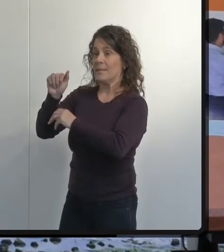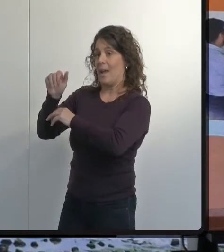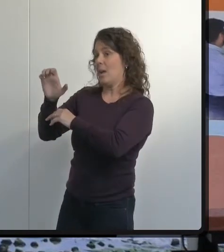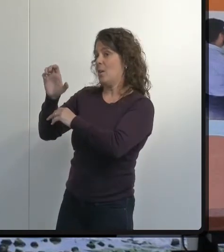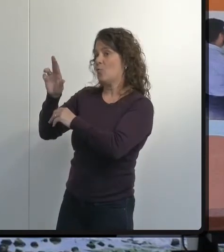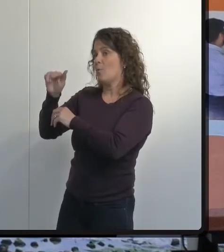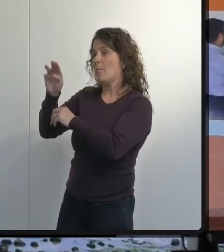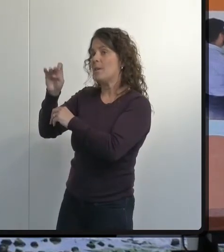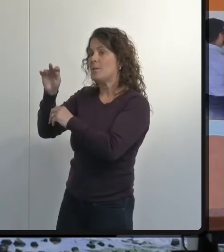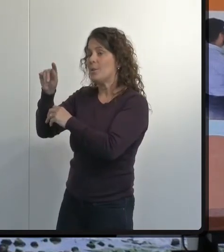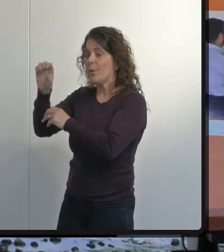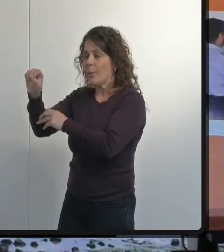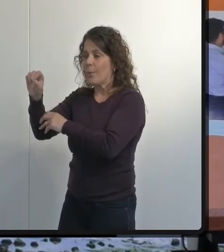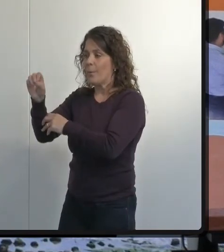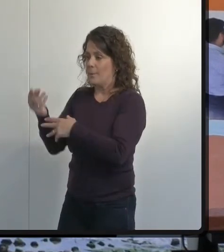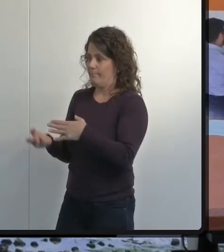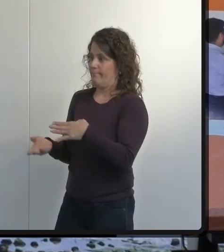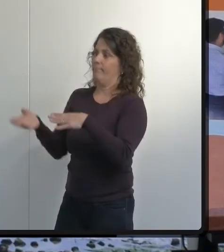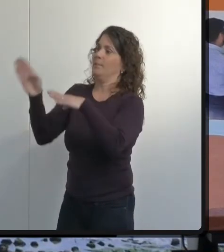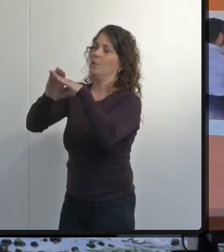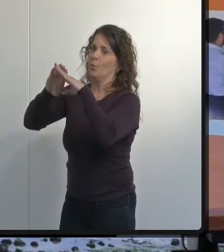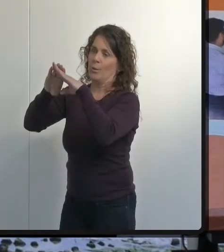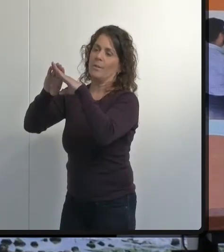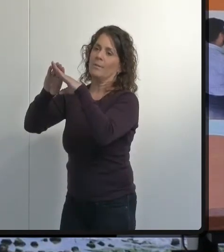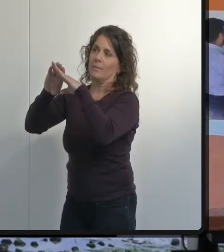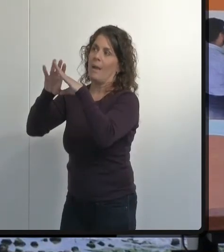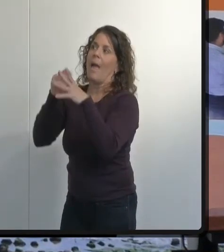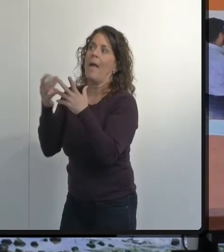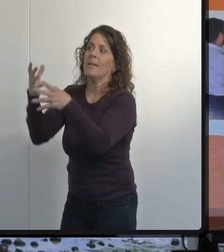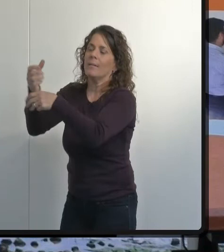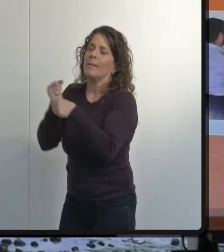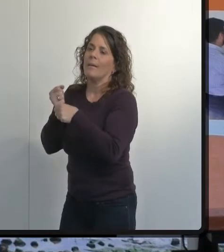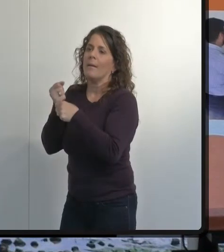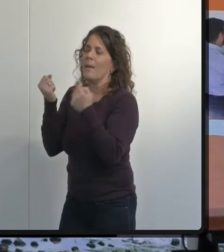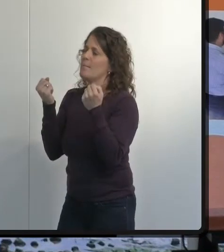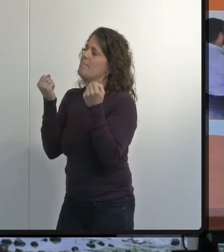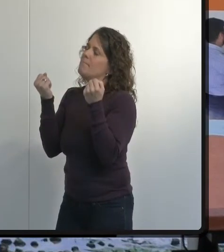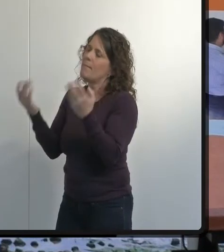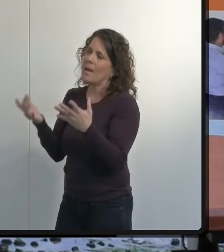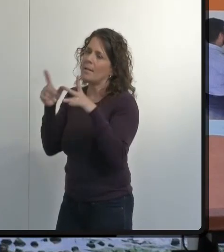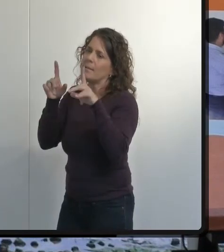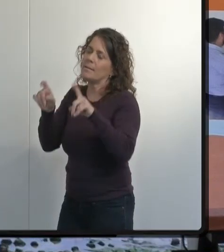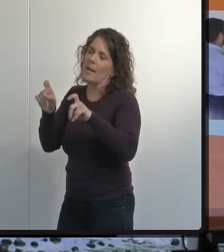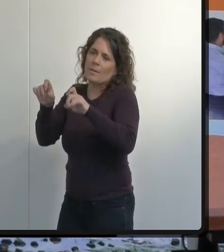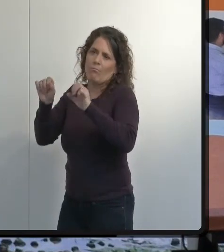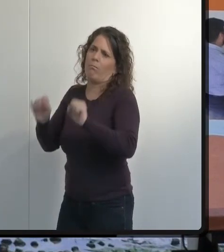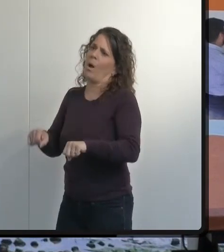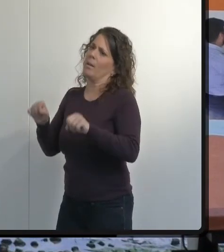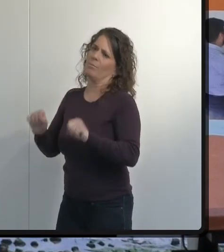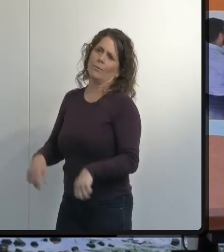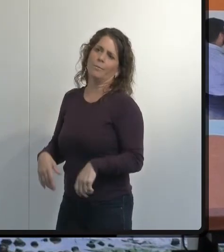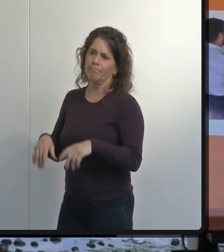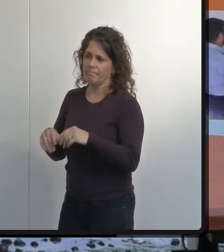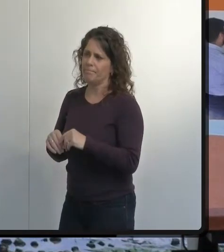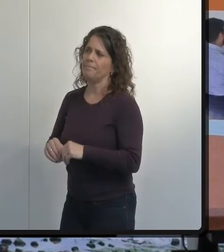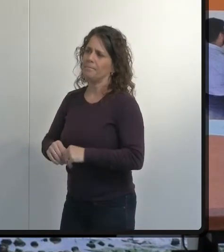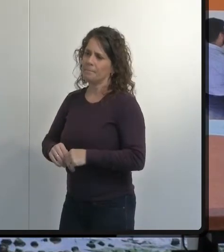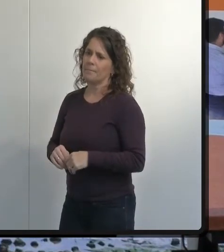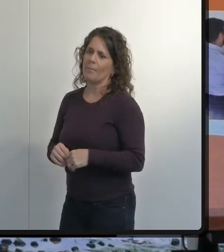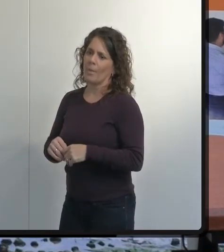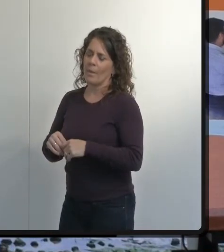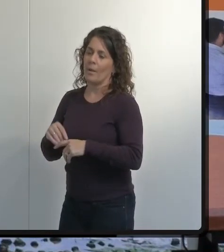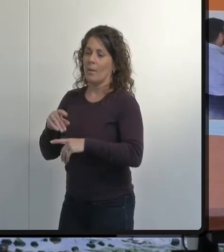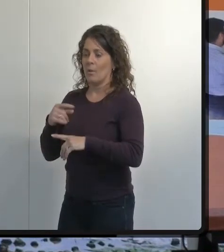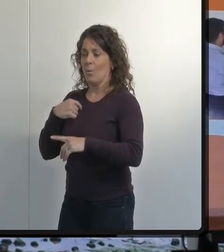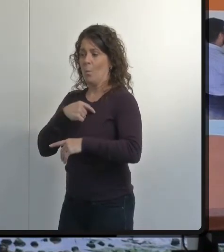to increase to acquire as many tests as we possibly can get. And so we